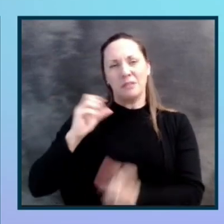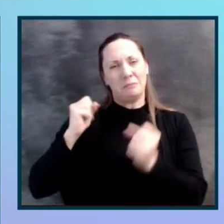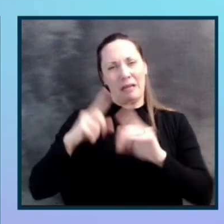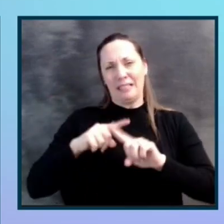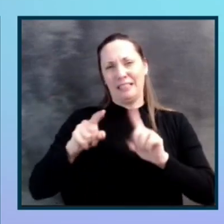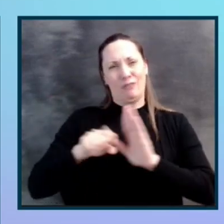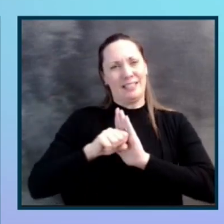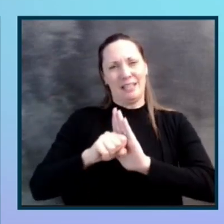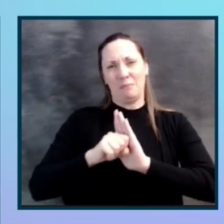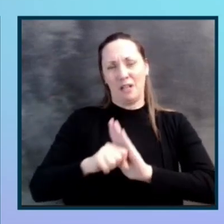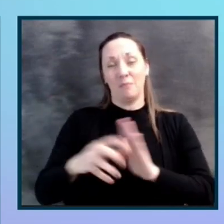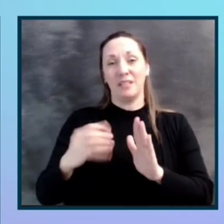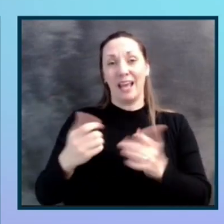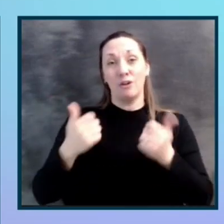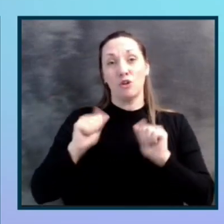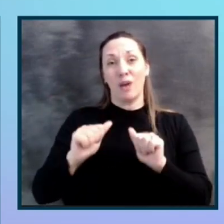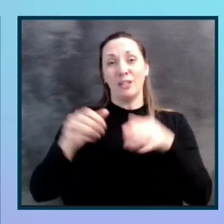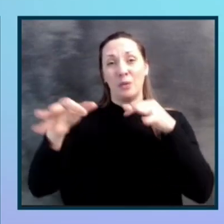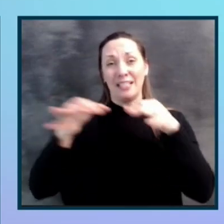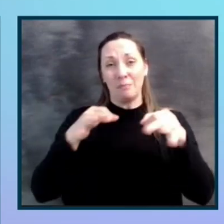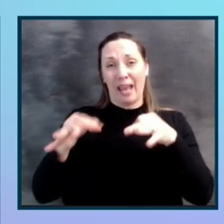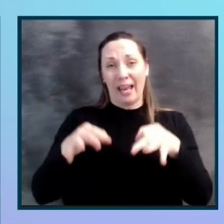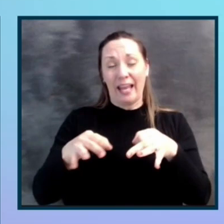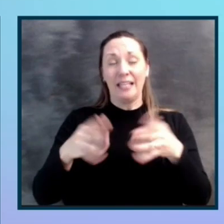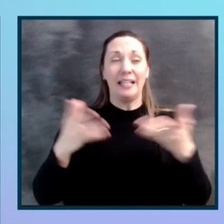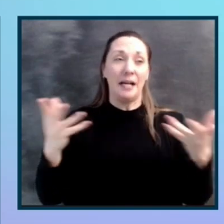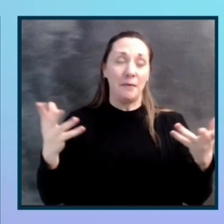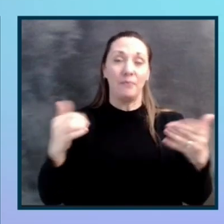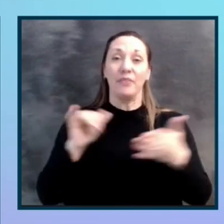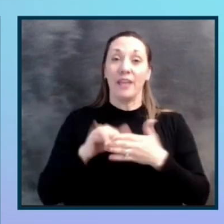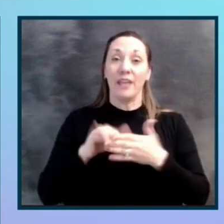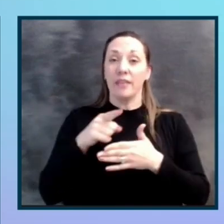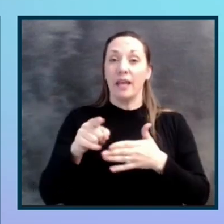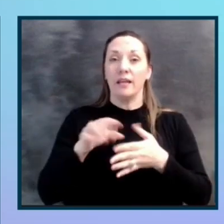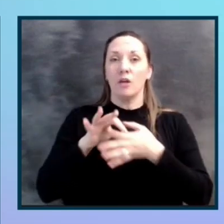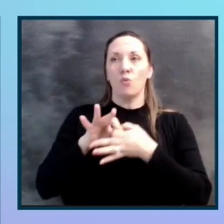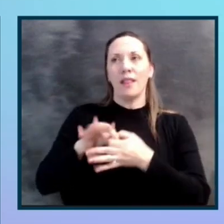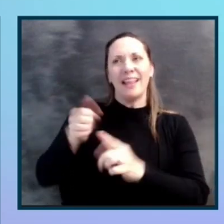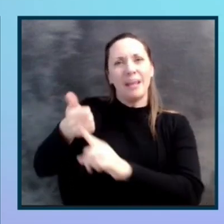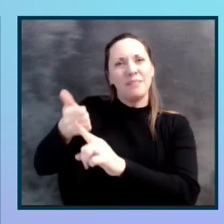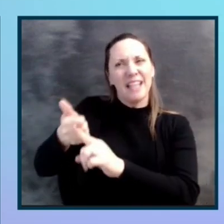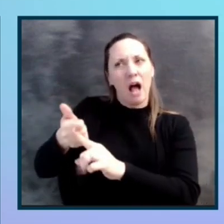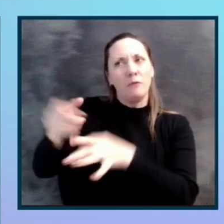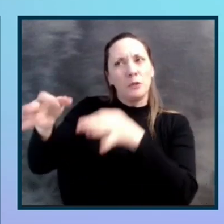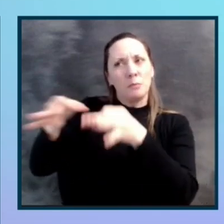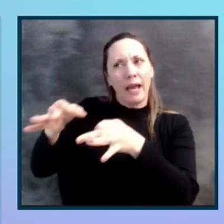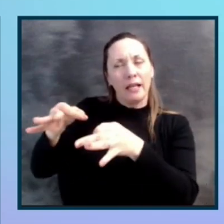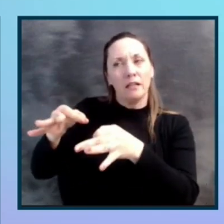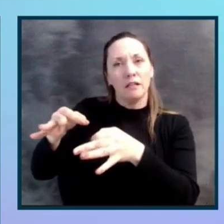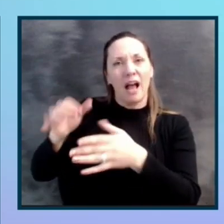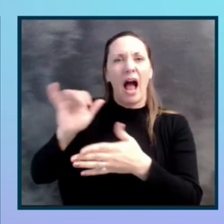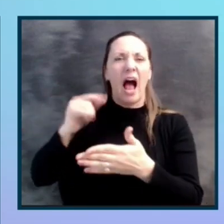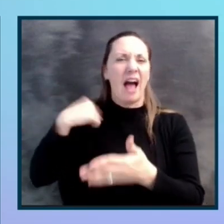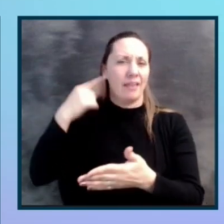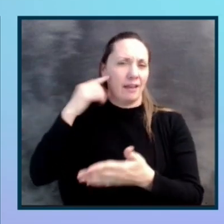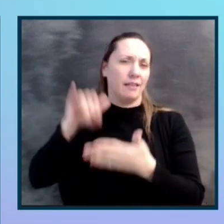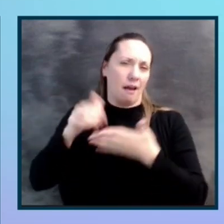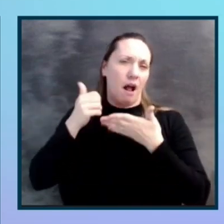and trying to explain it in a way that they can relate to themselves, I think, is really helpful in cases like